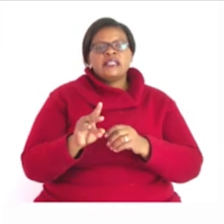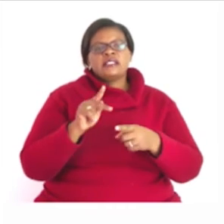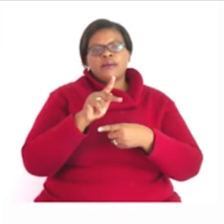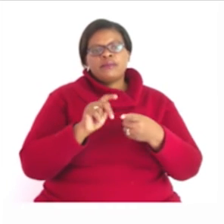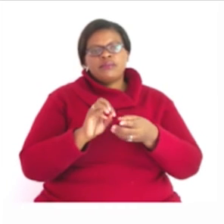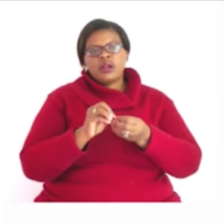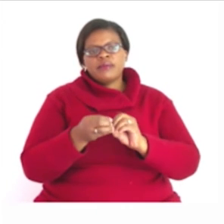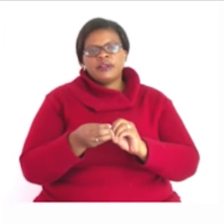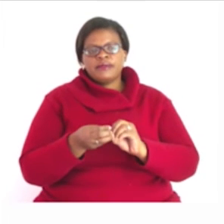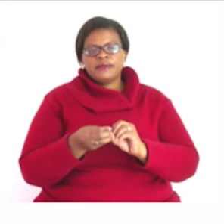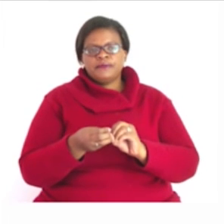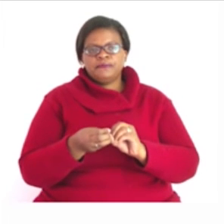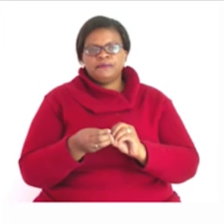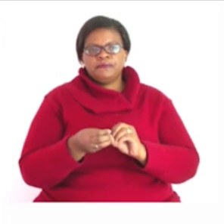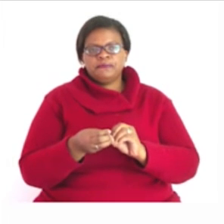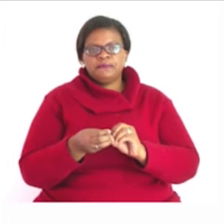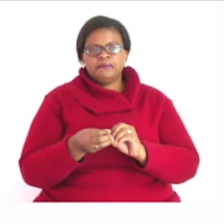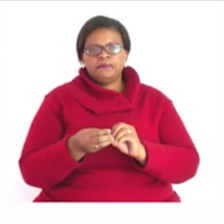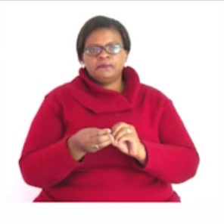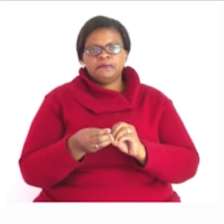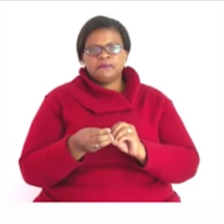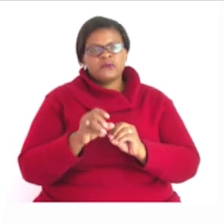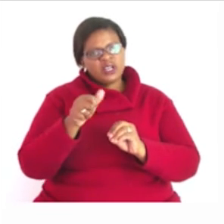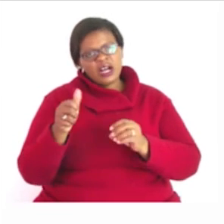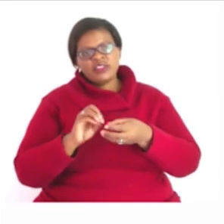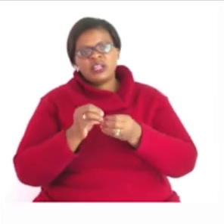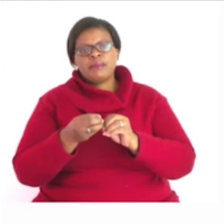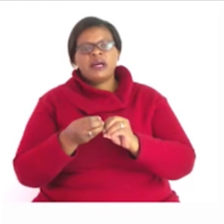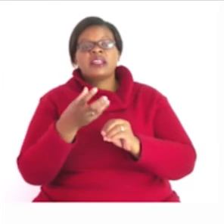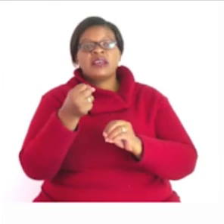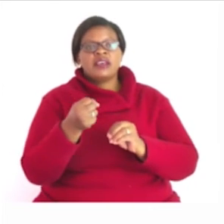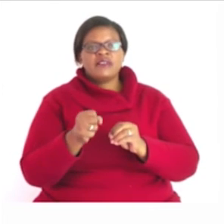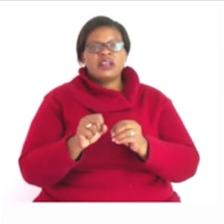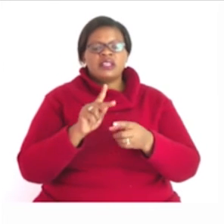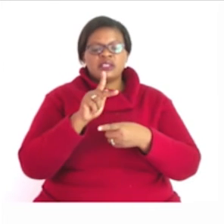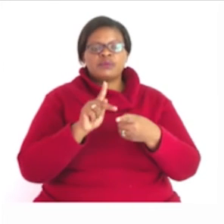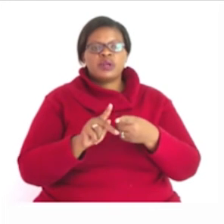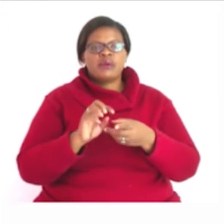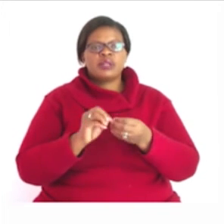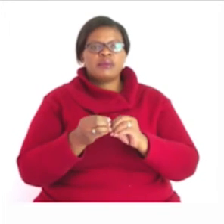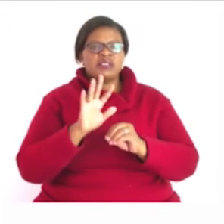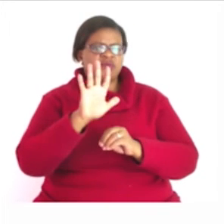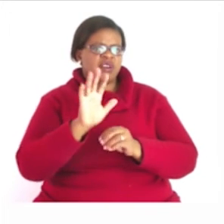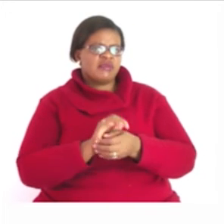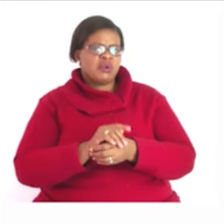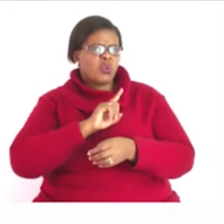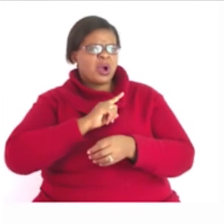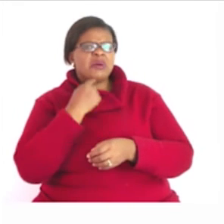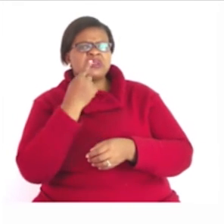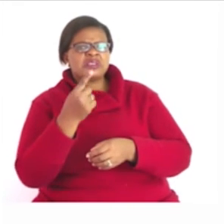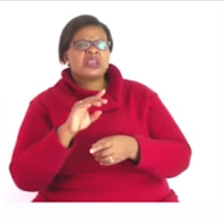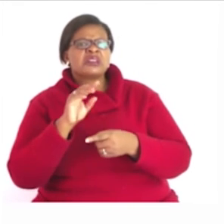number. The other number that is also a prime number is 5. Why are they prime